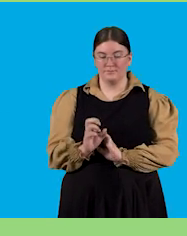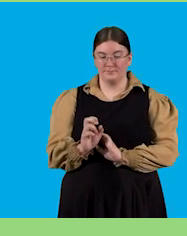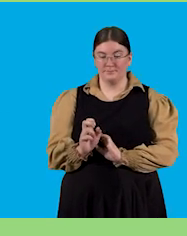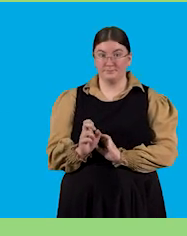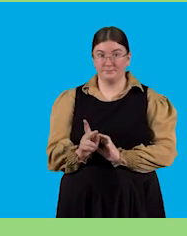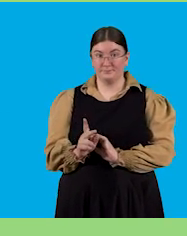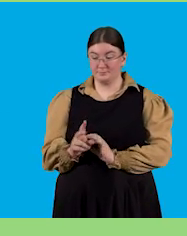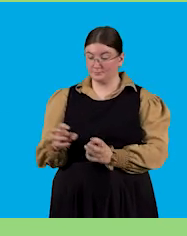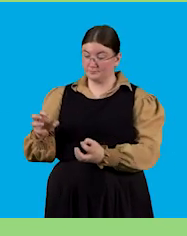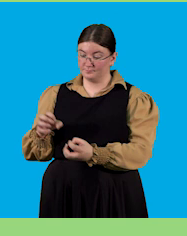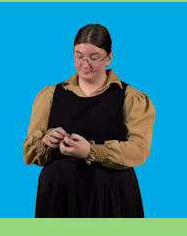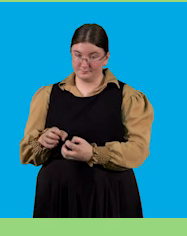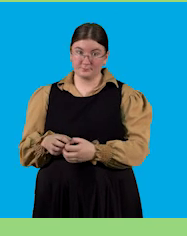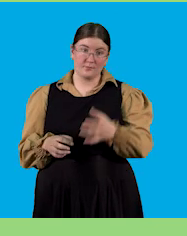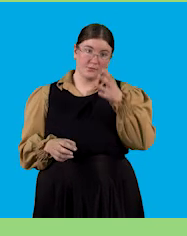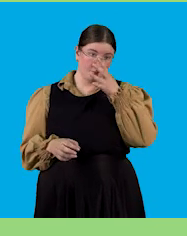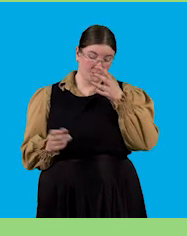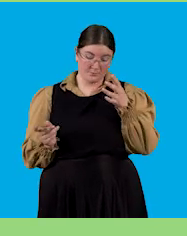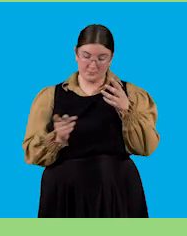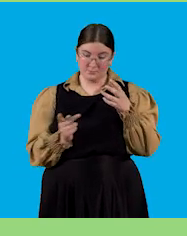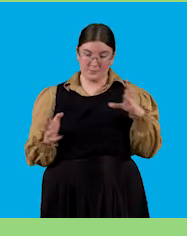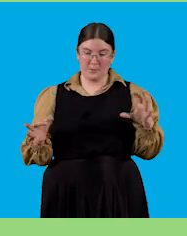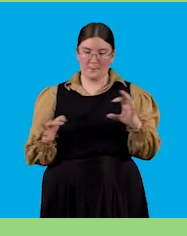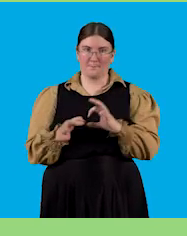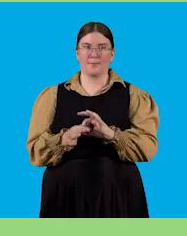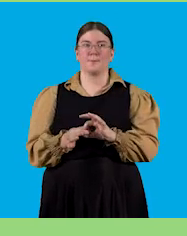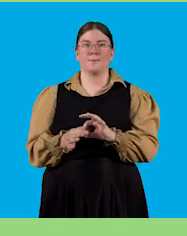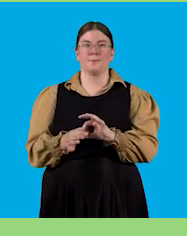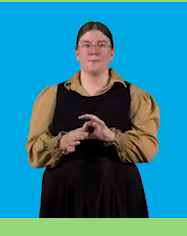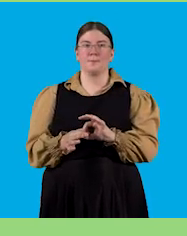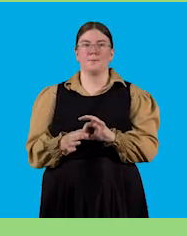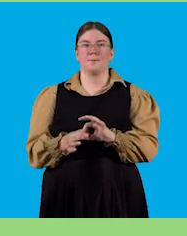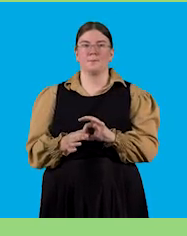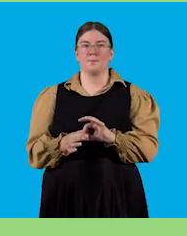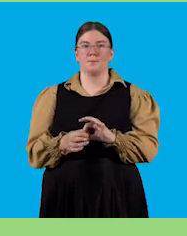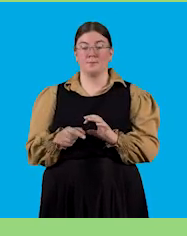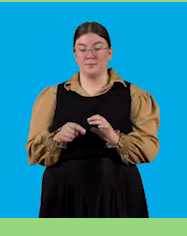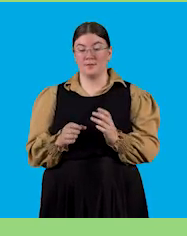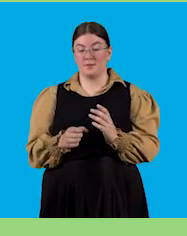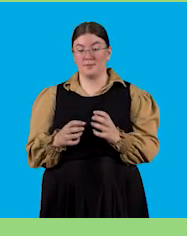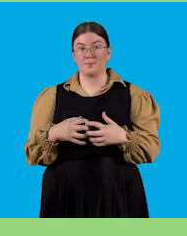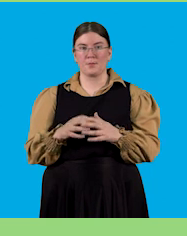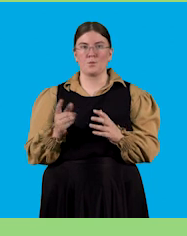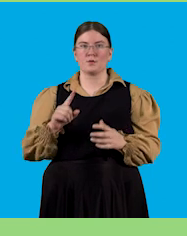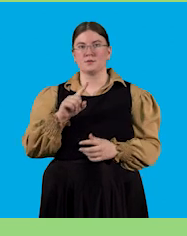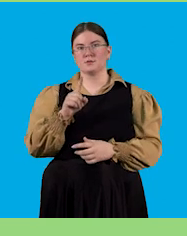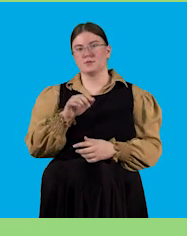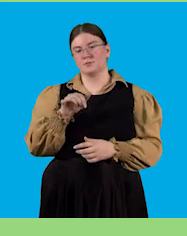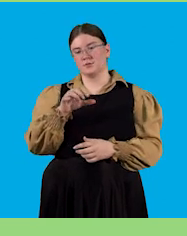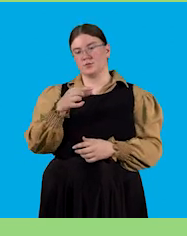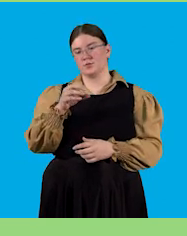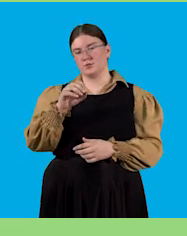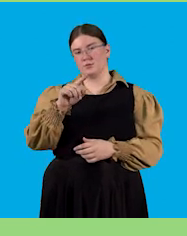Okay, so once the egg cell and the sperm cell have fused, they form a zygote, and they will